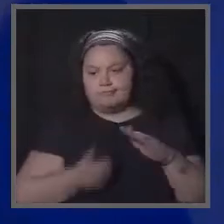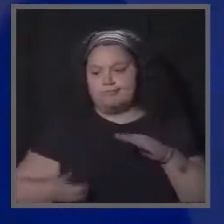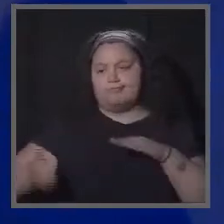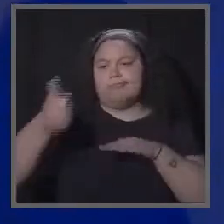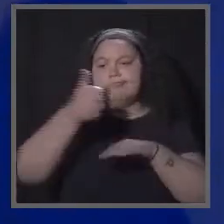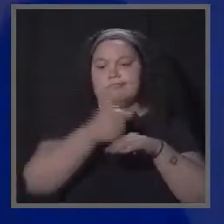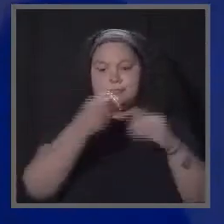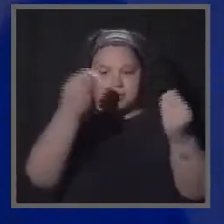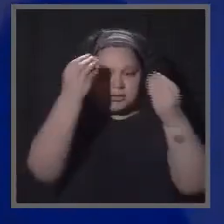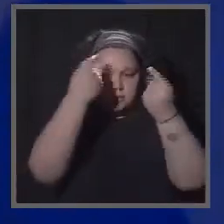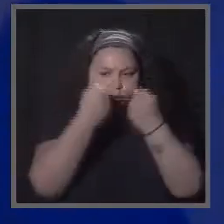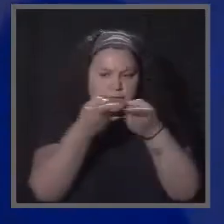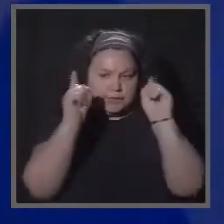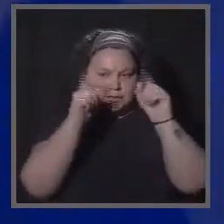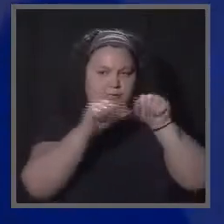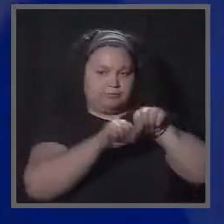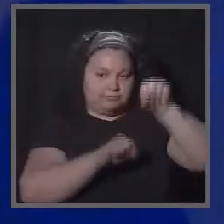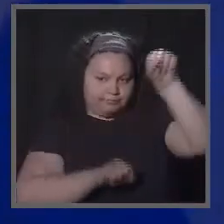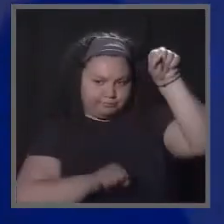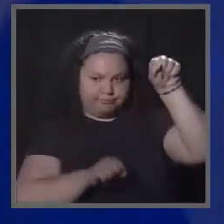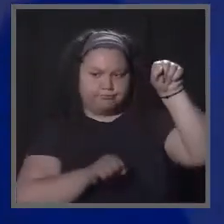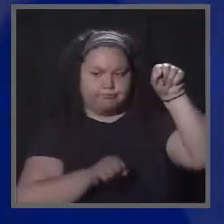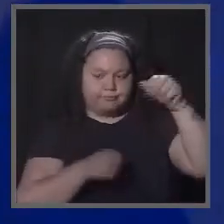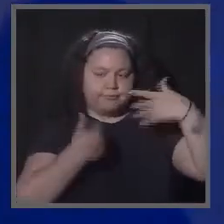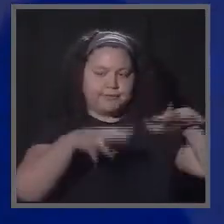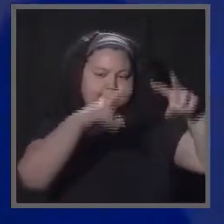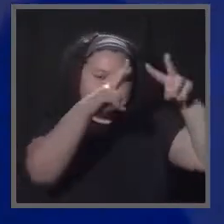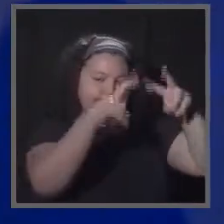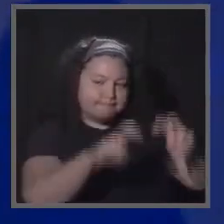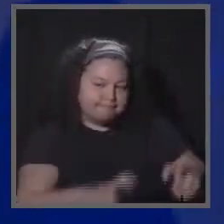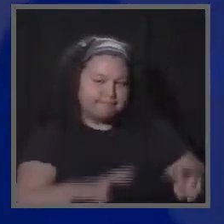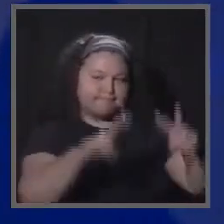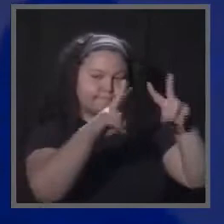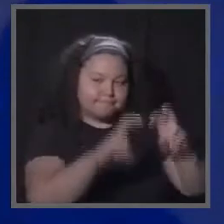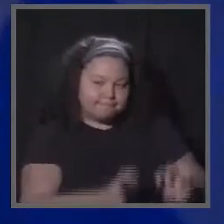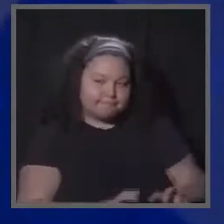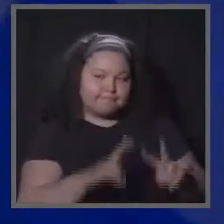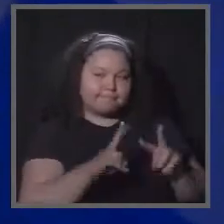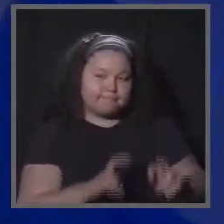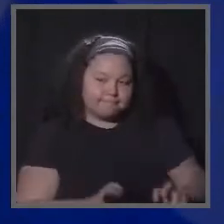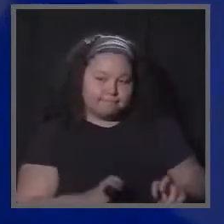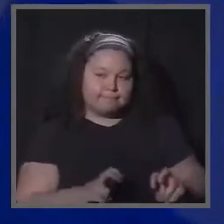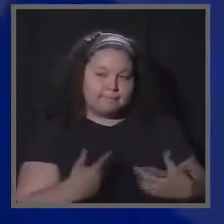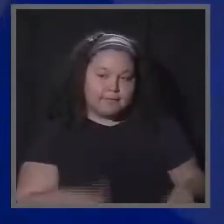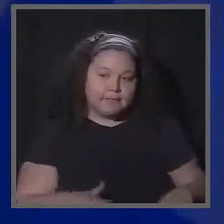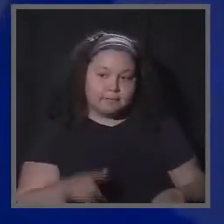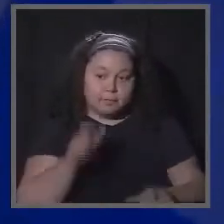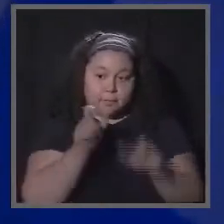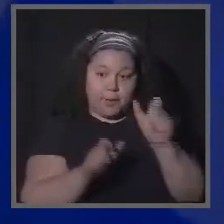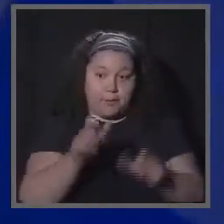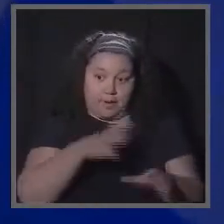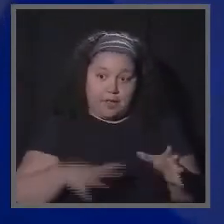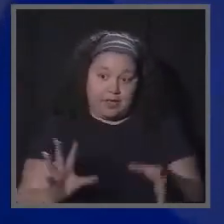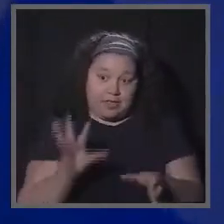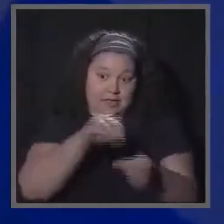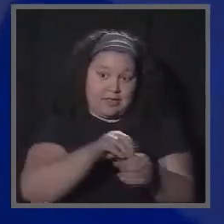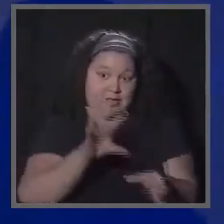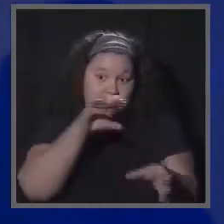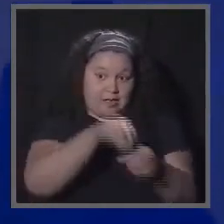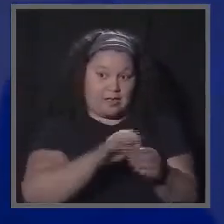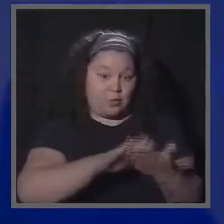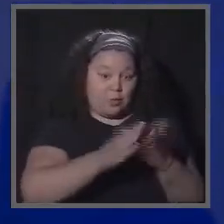three studies on the community art practices and civil and political